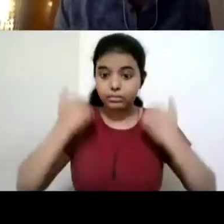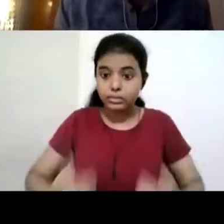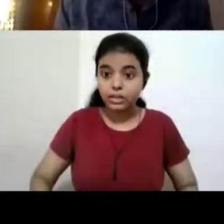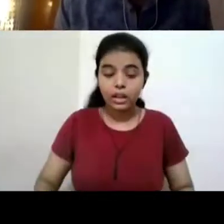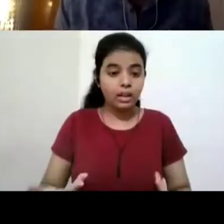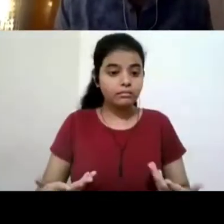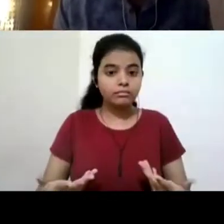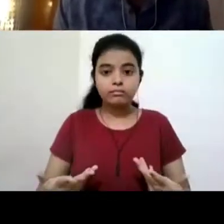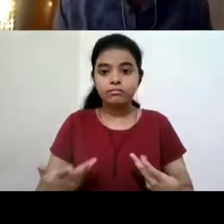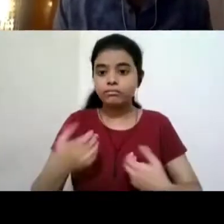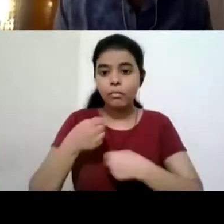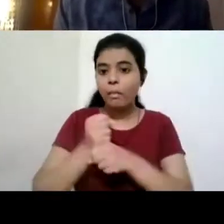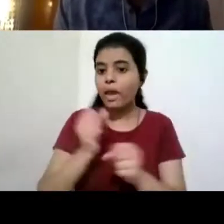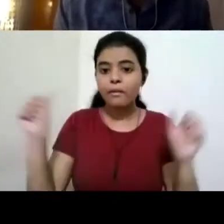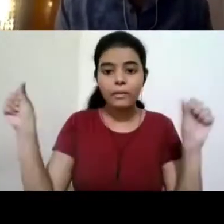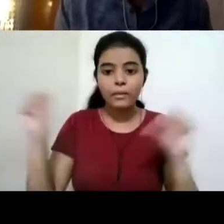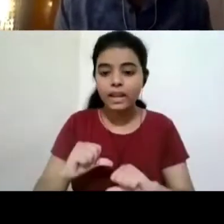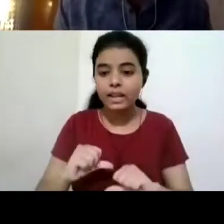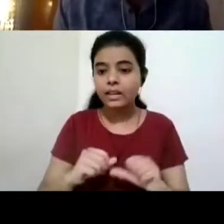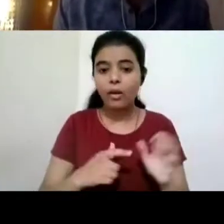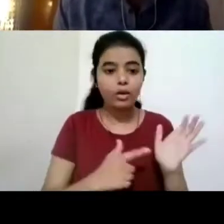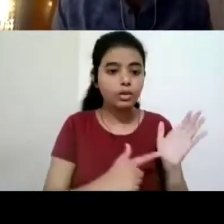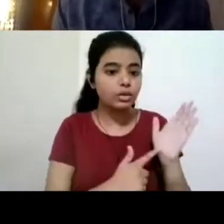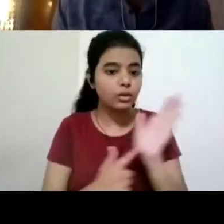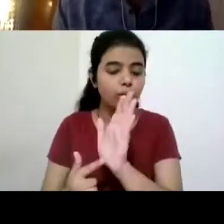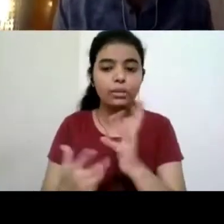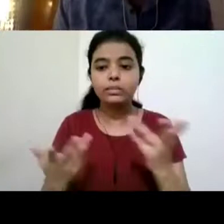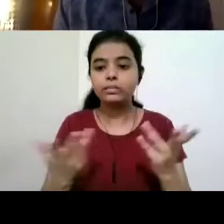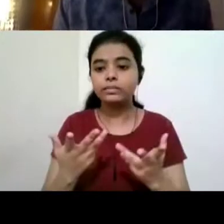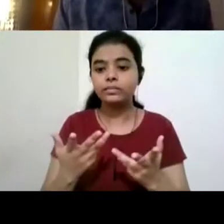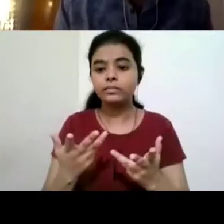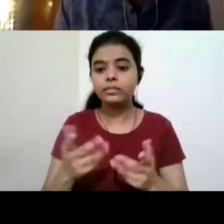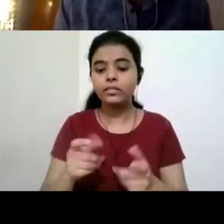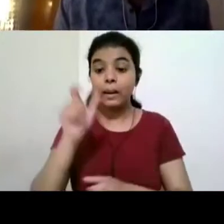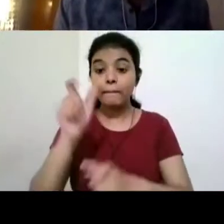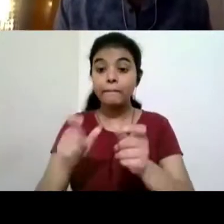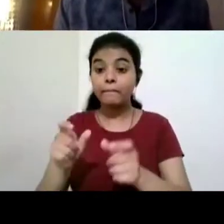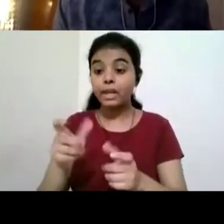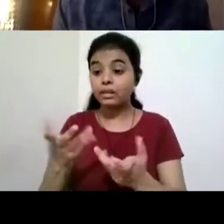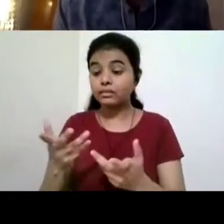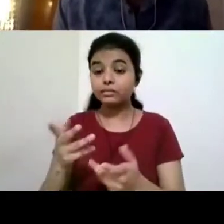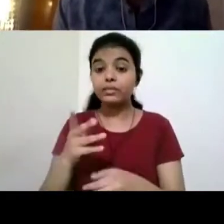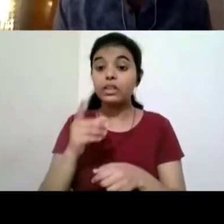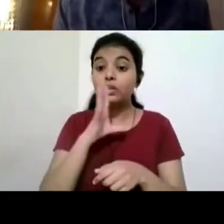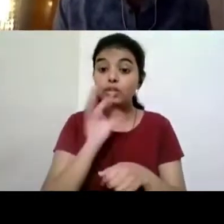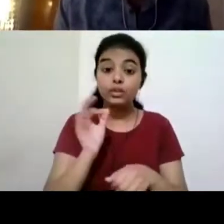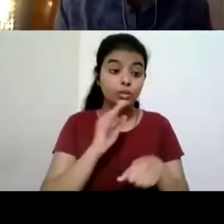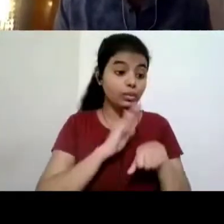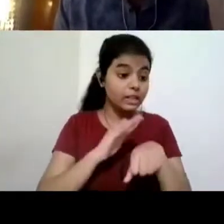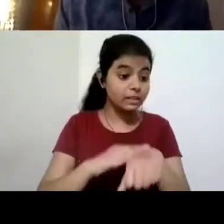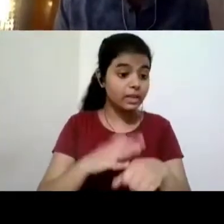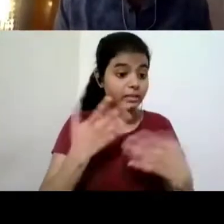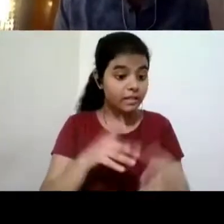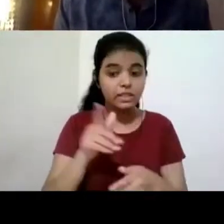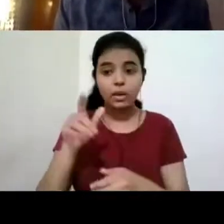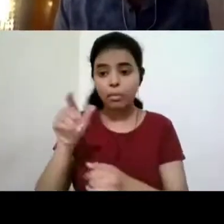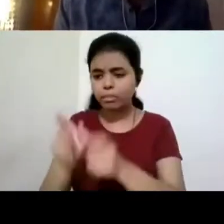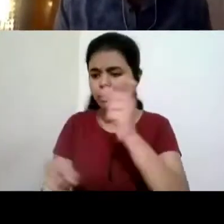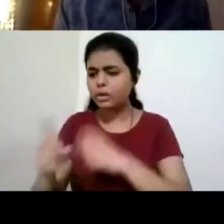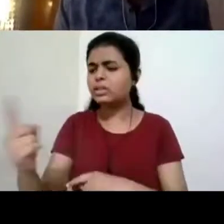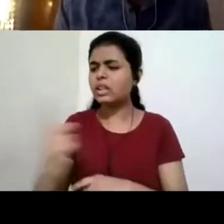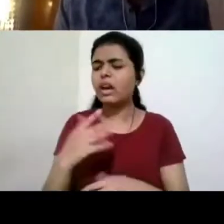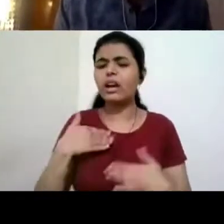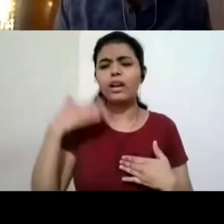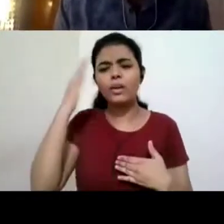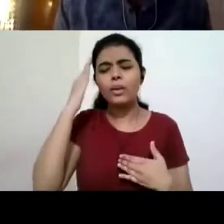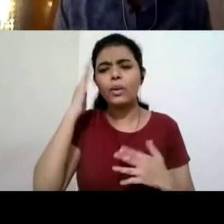expertise shorn of, divorced from the people who are in fact experiencing. And you were also starting to